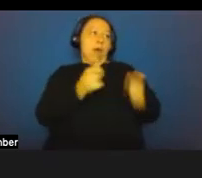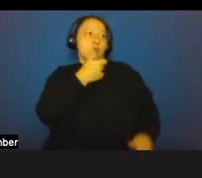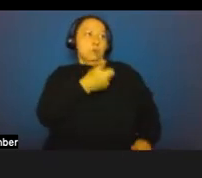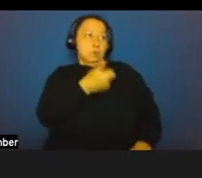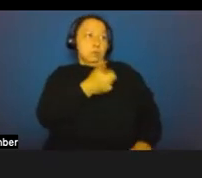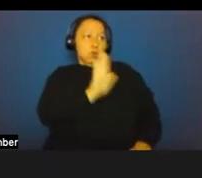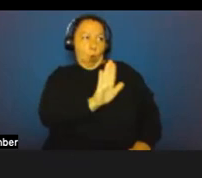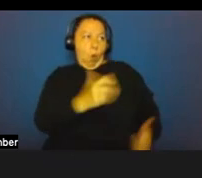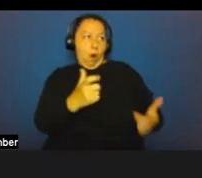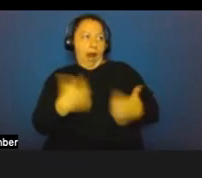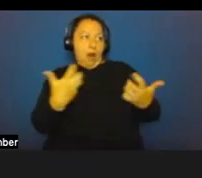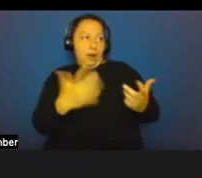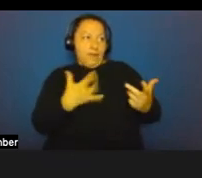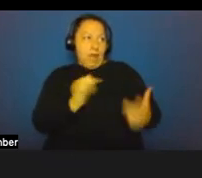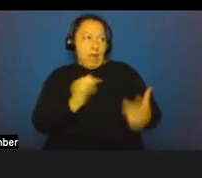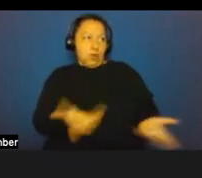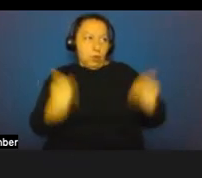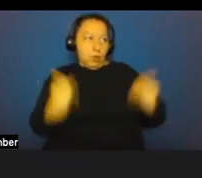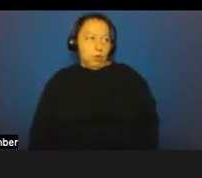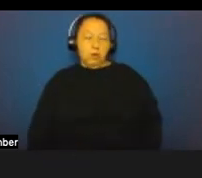yeah, good point, Afton.